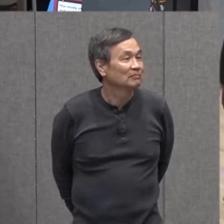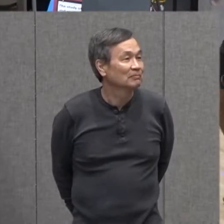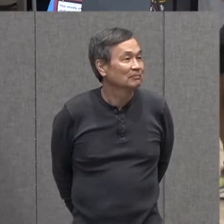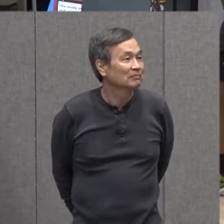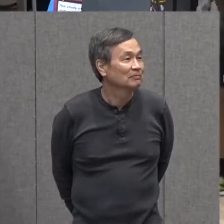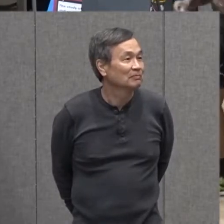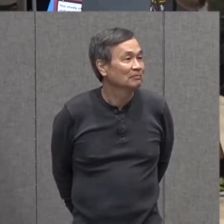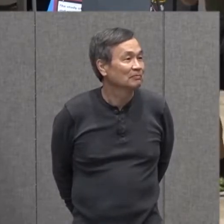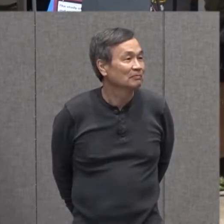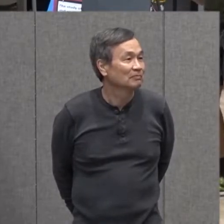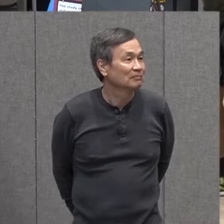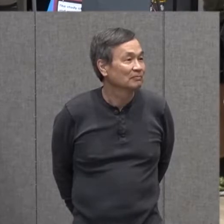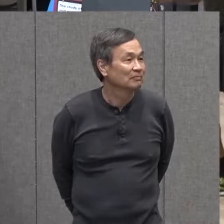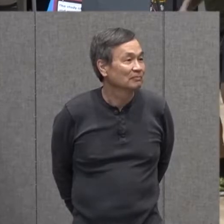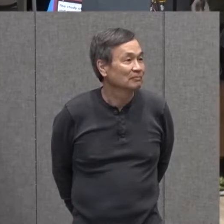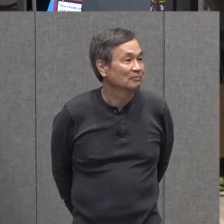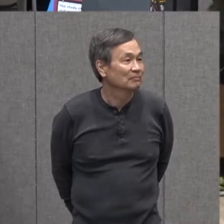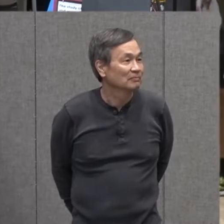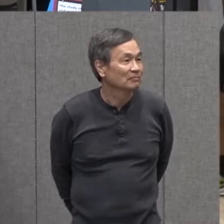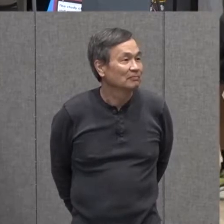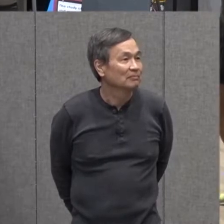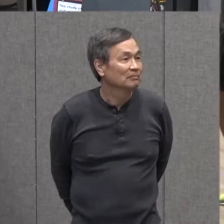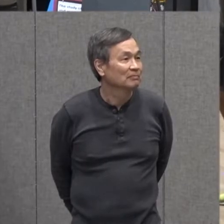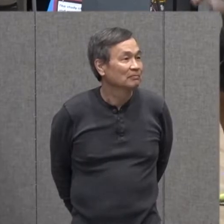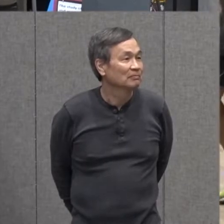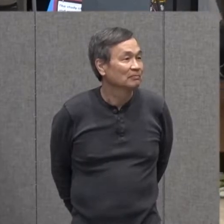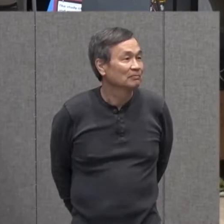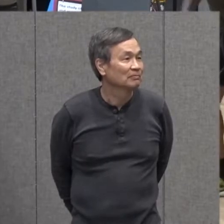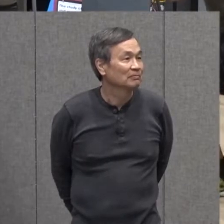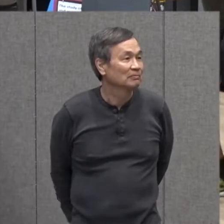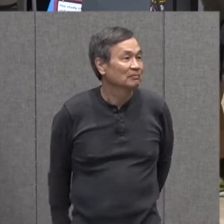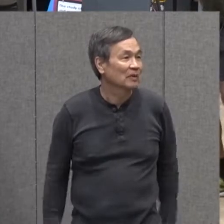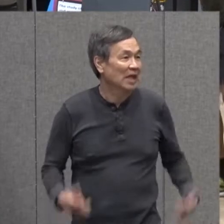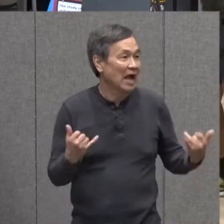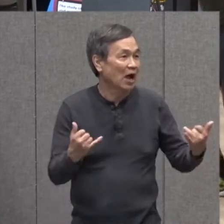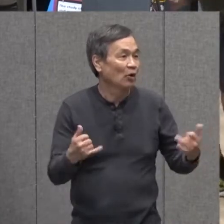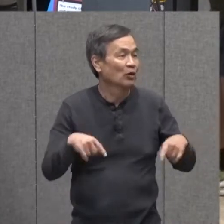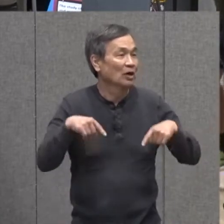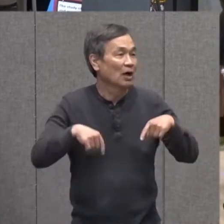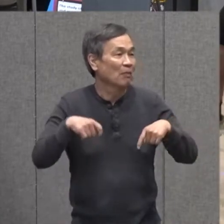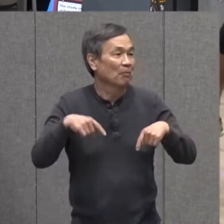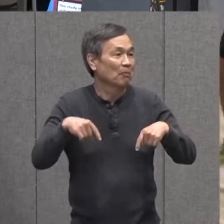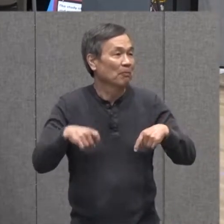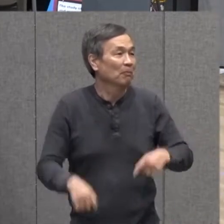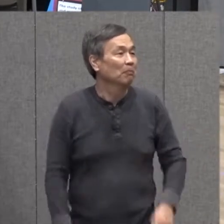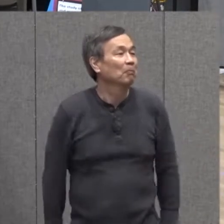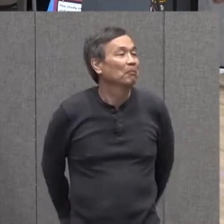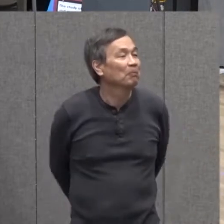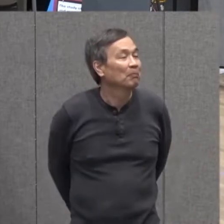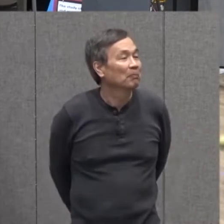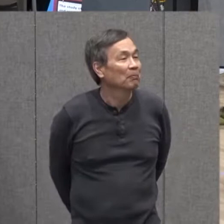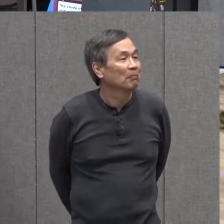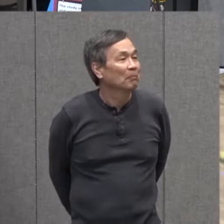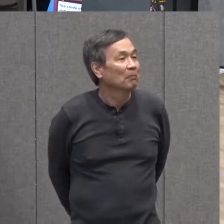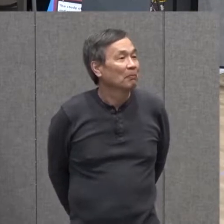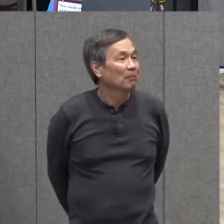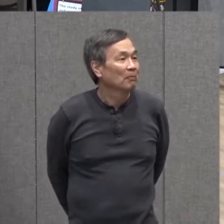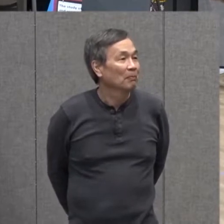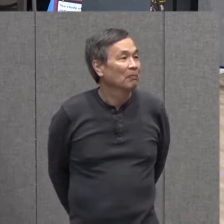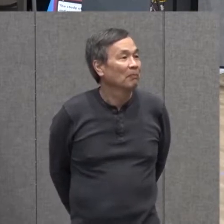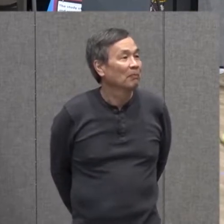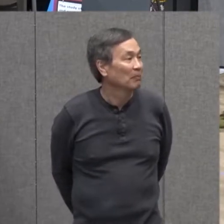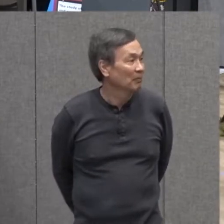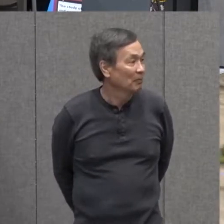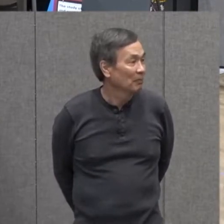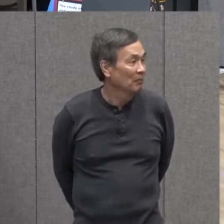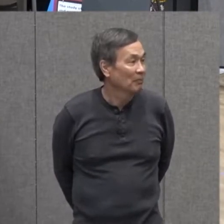Yeah, they like the way I move Keep it. going. When I crank it Hop like it out. full throttle, heavy metal, set the Yeah. bar, next